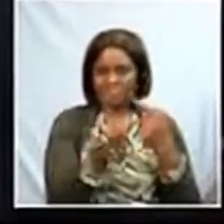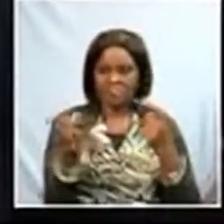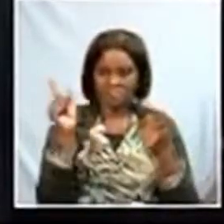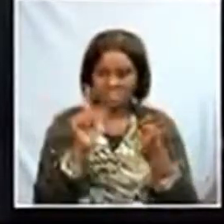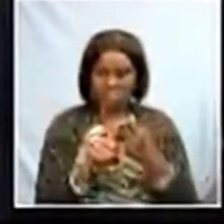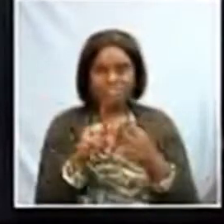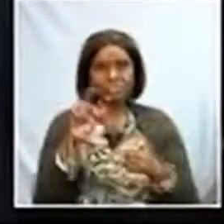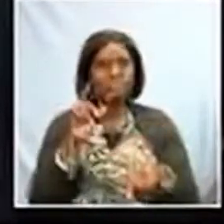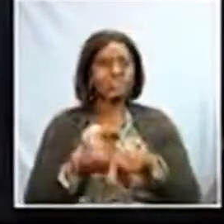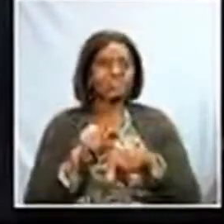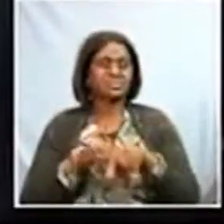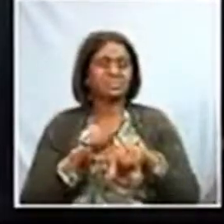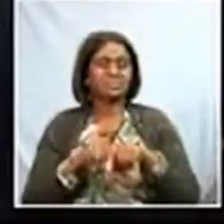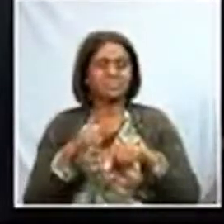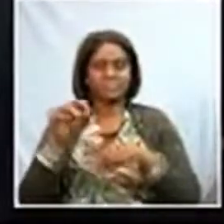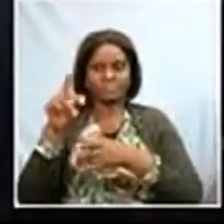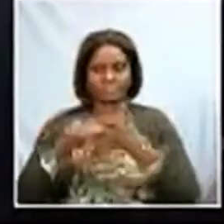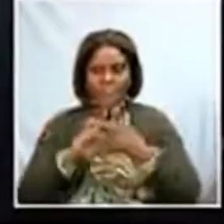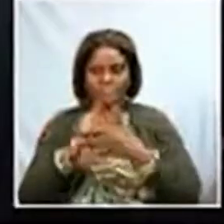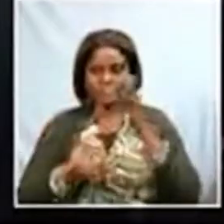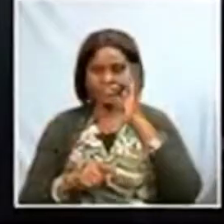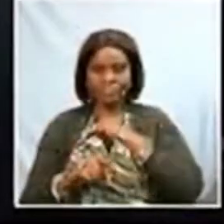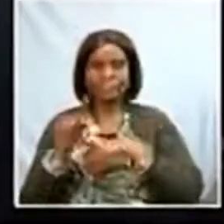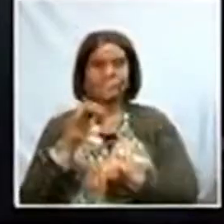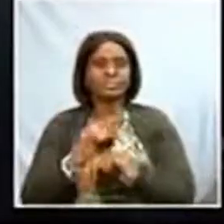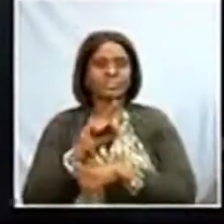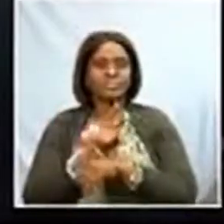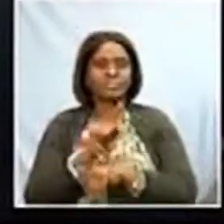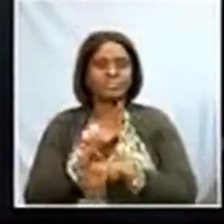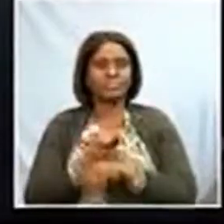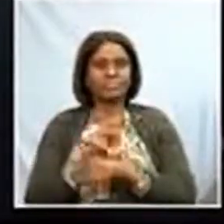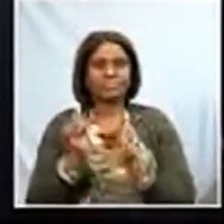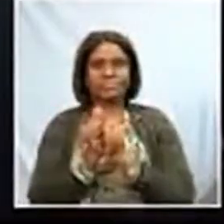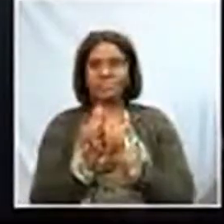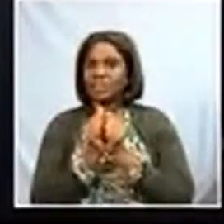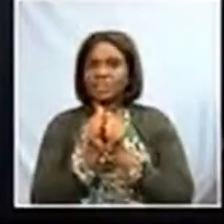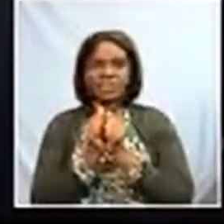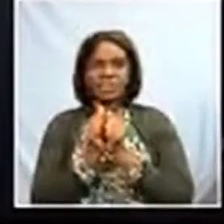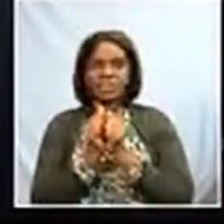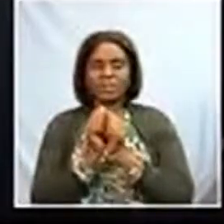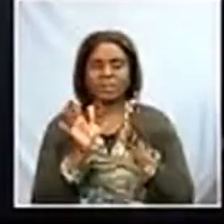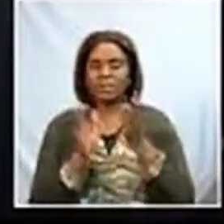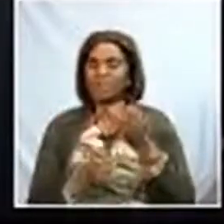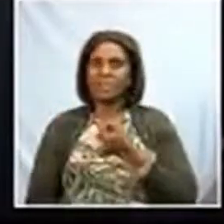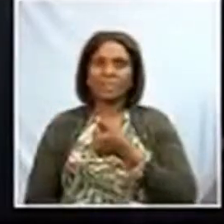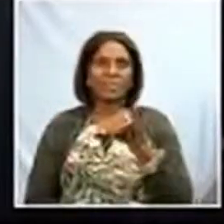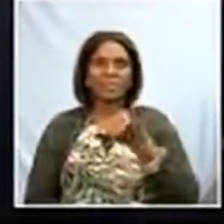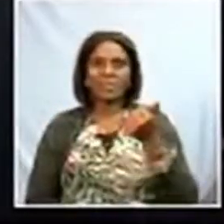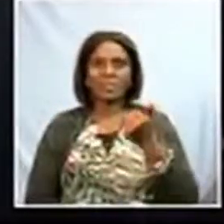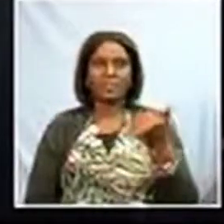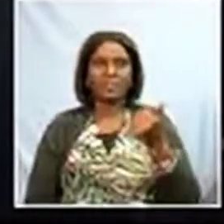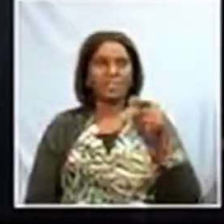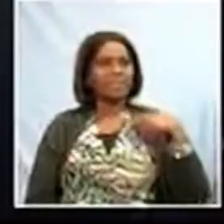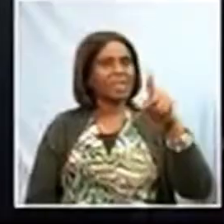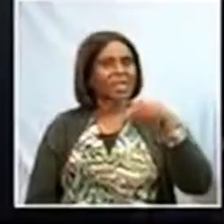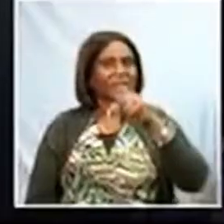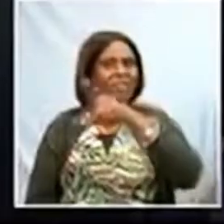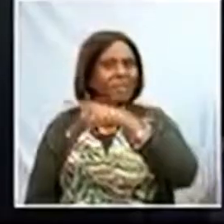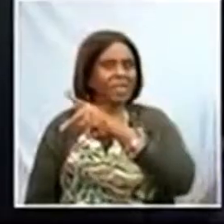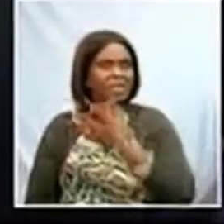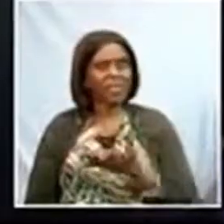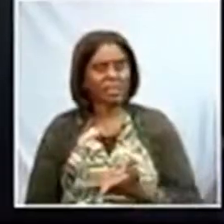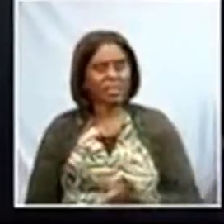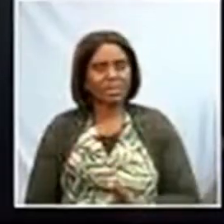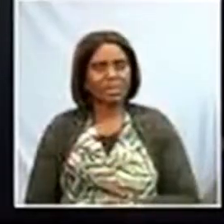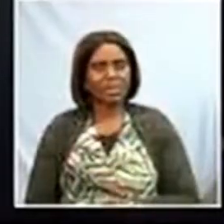to the time of terminating this contract without any payment.